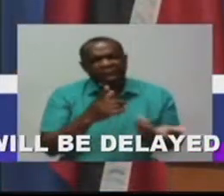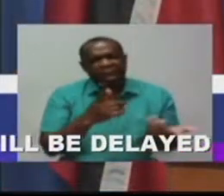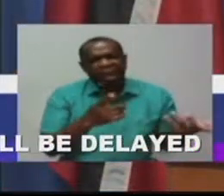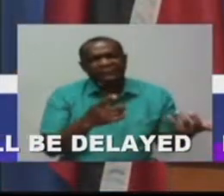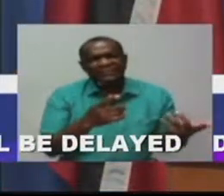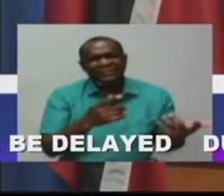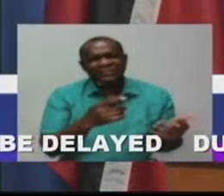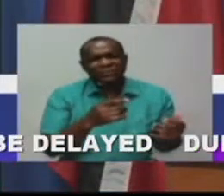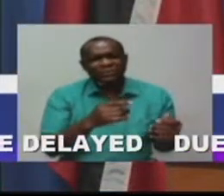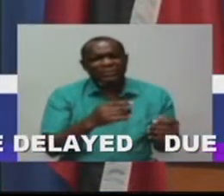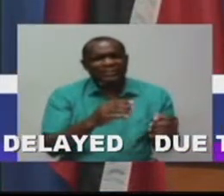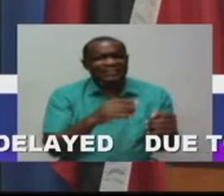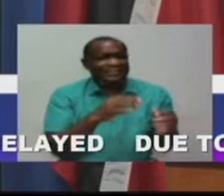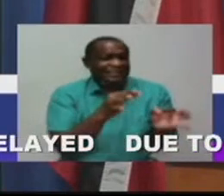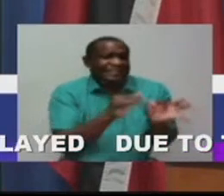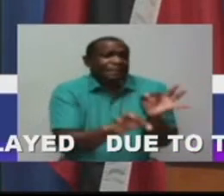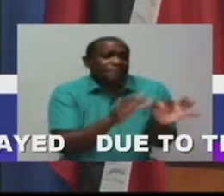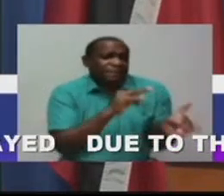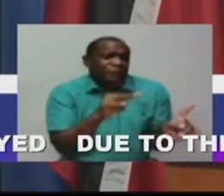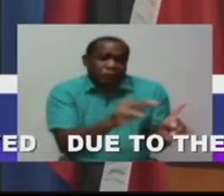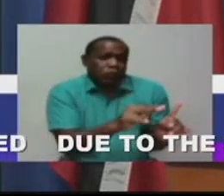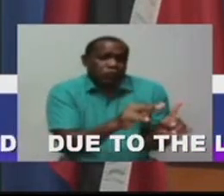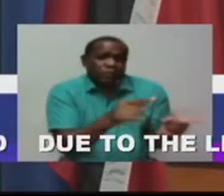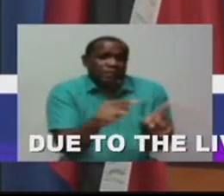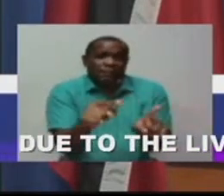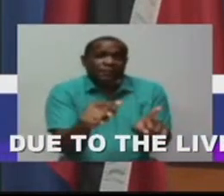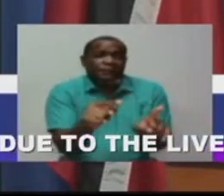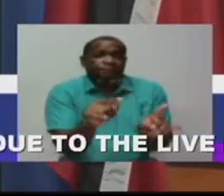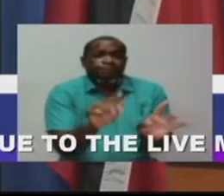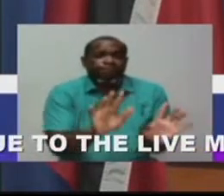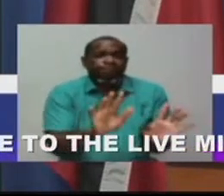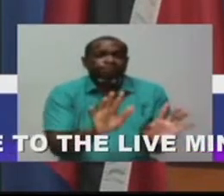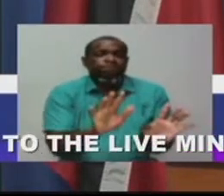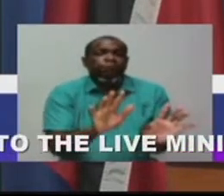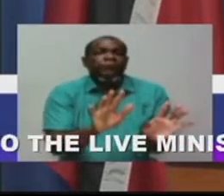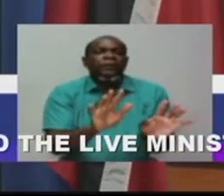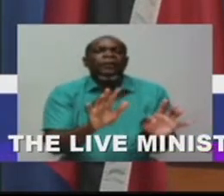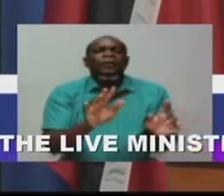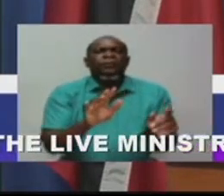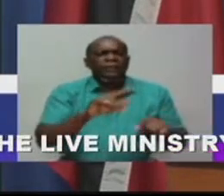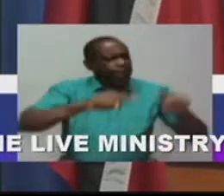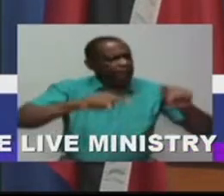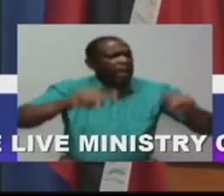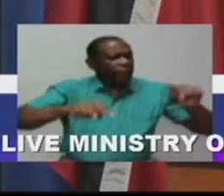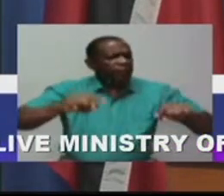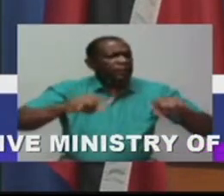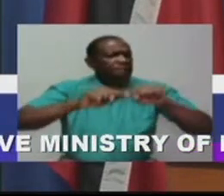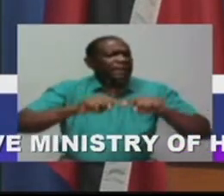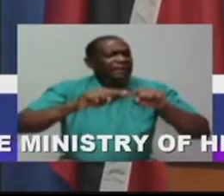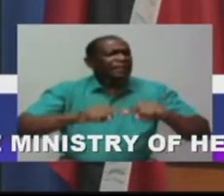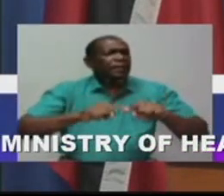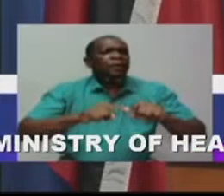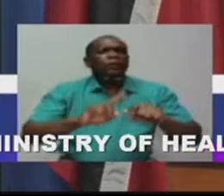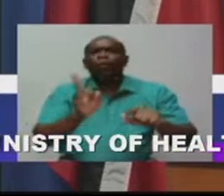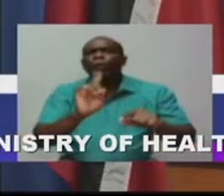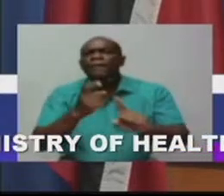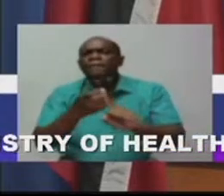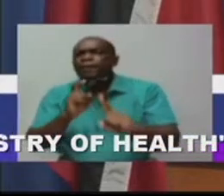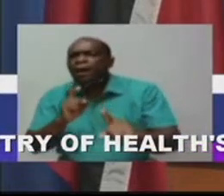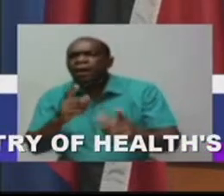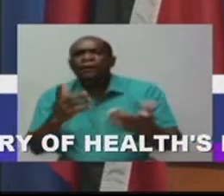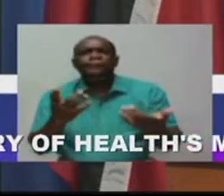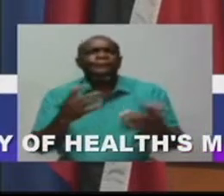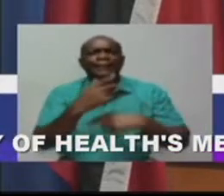I think it's more or less, it will vary based on the locality, the type of patient that is coming in. But